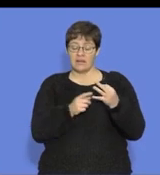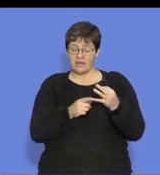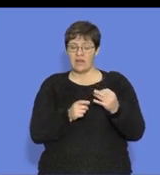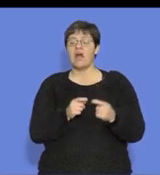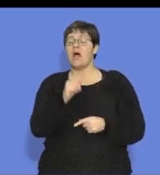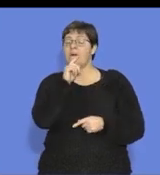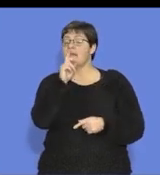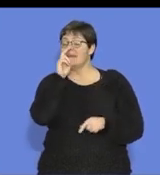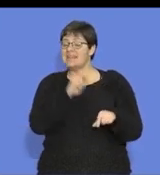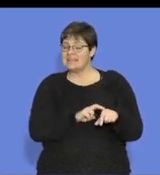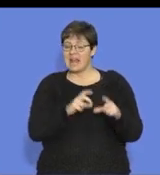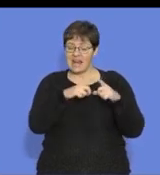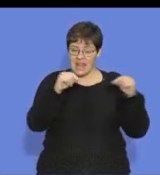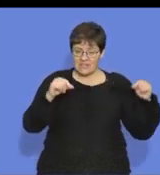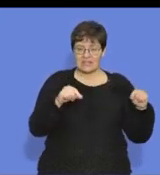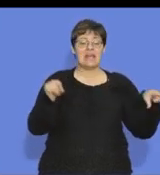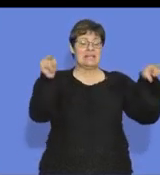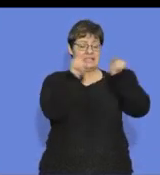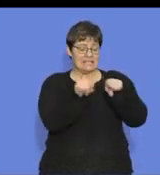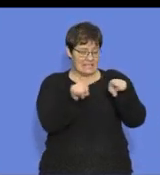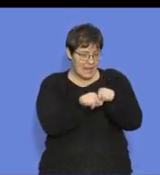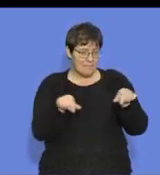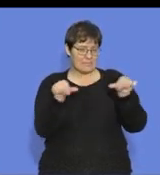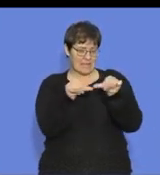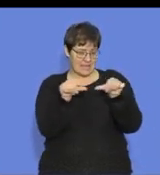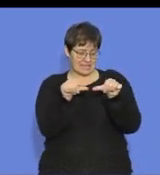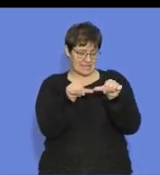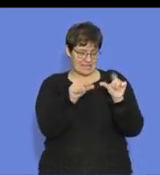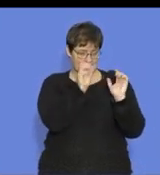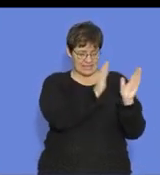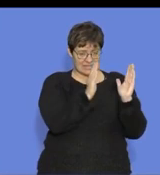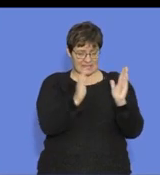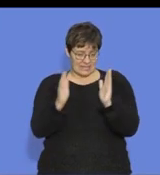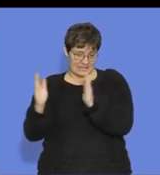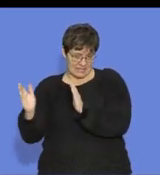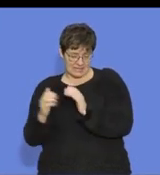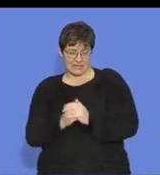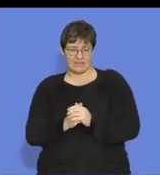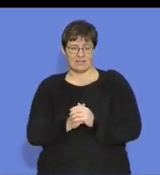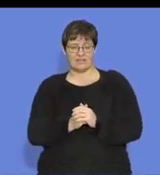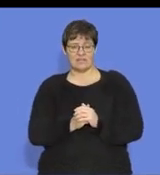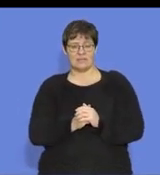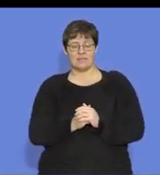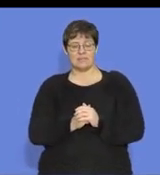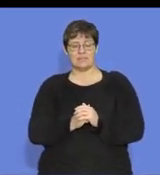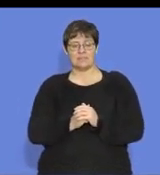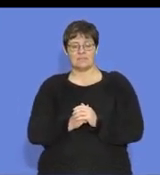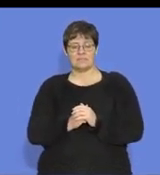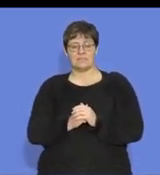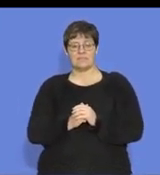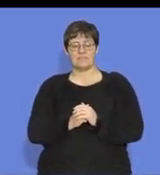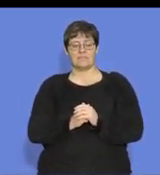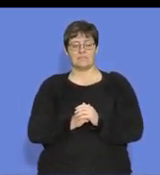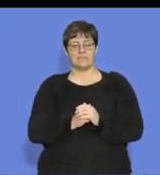to have leaves that are basically the same size to start, and you need to have leaves that